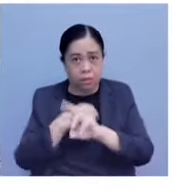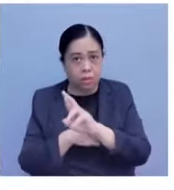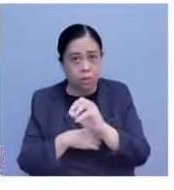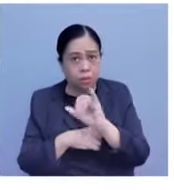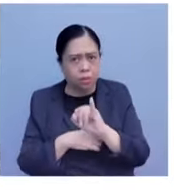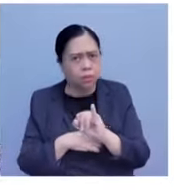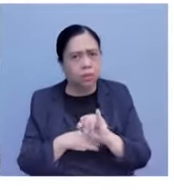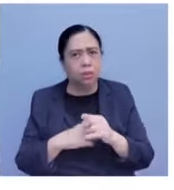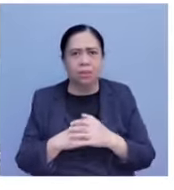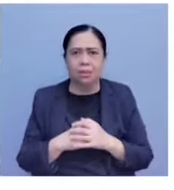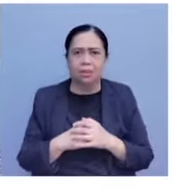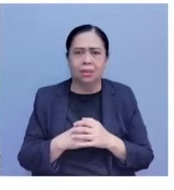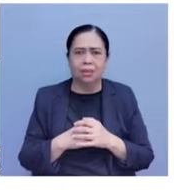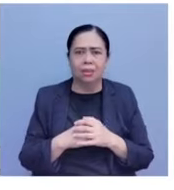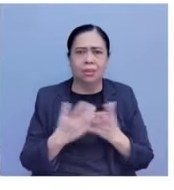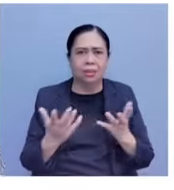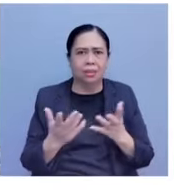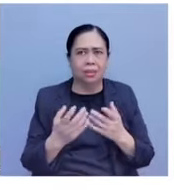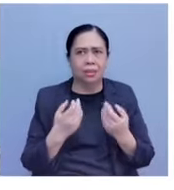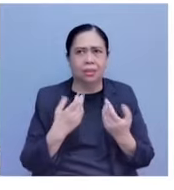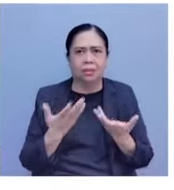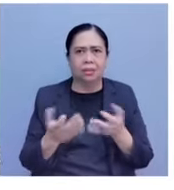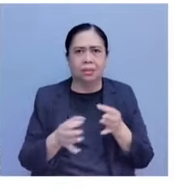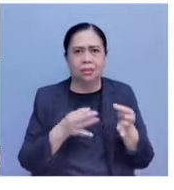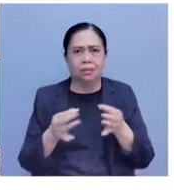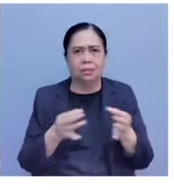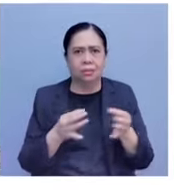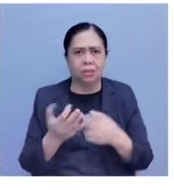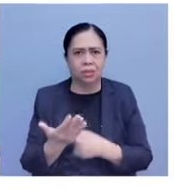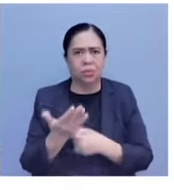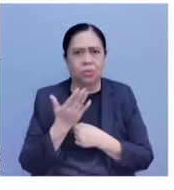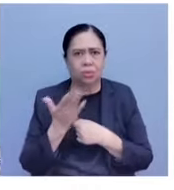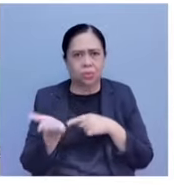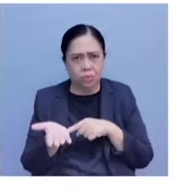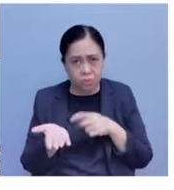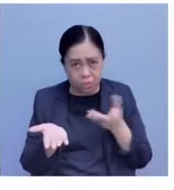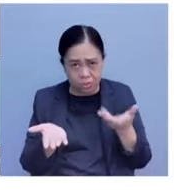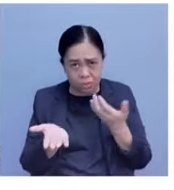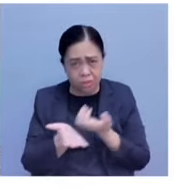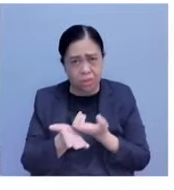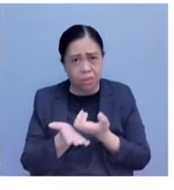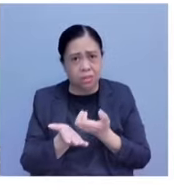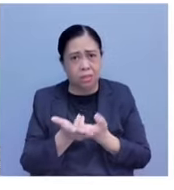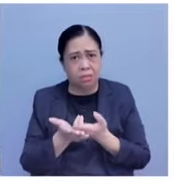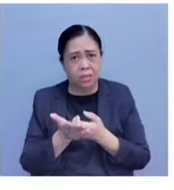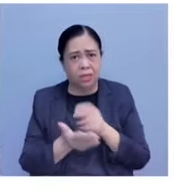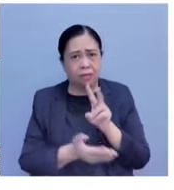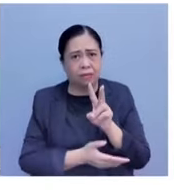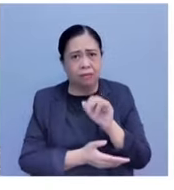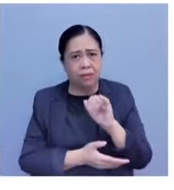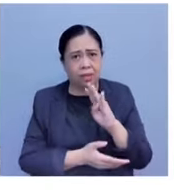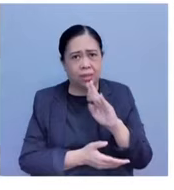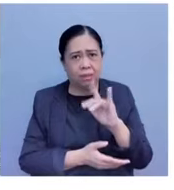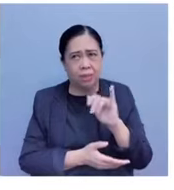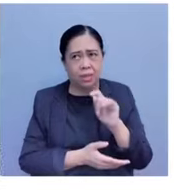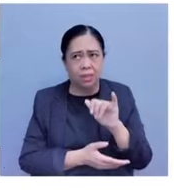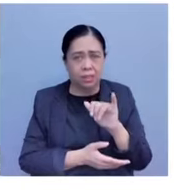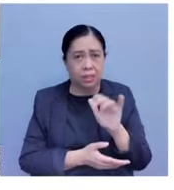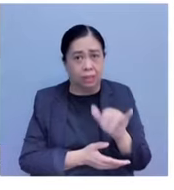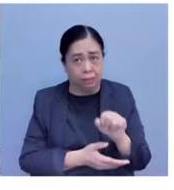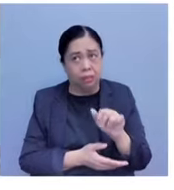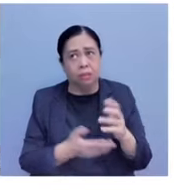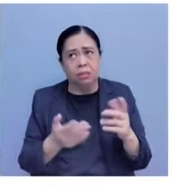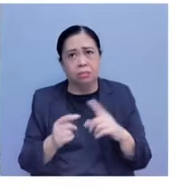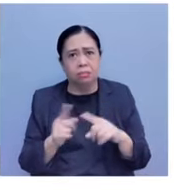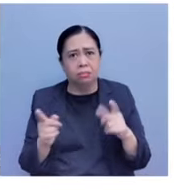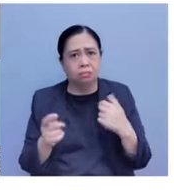rate of return. They didn't explain that and showed it in the economic viability test. I mean,